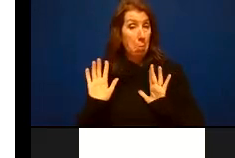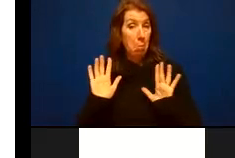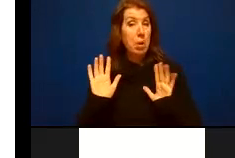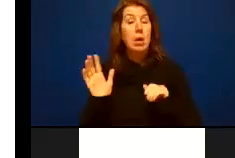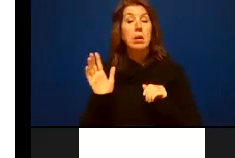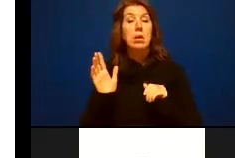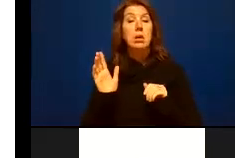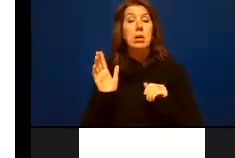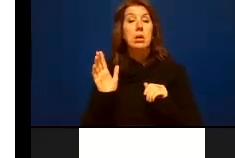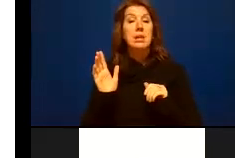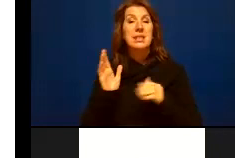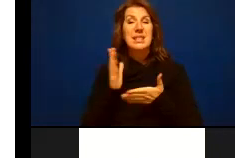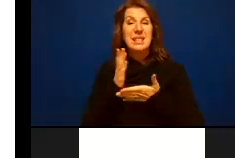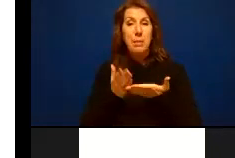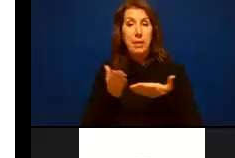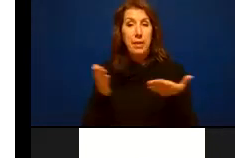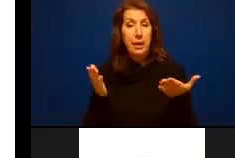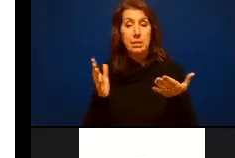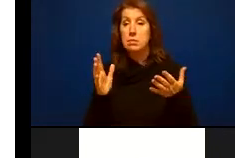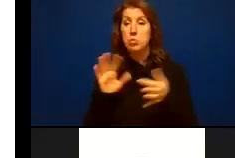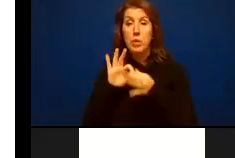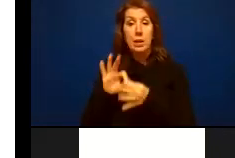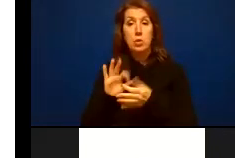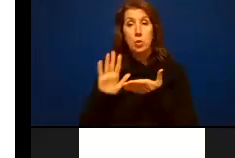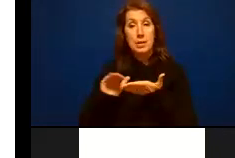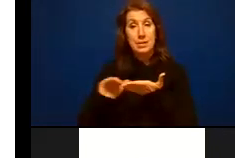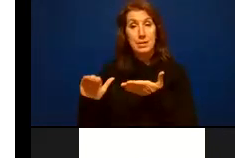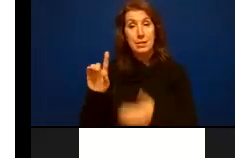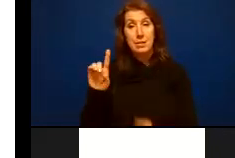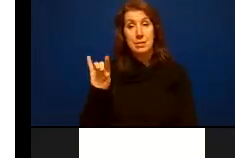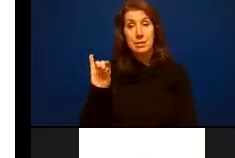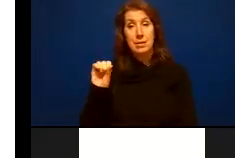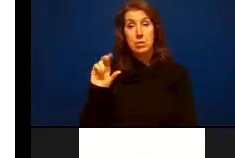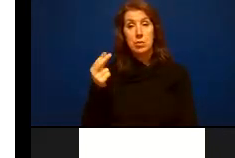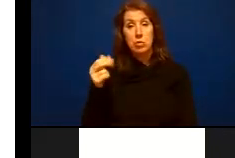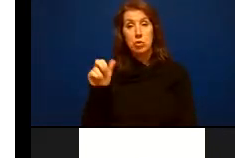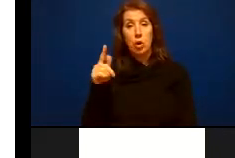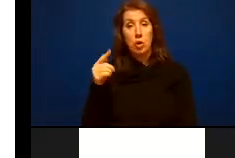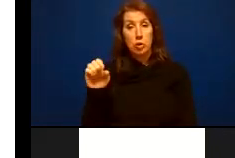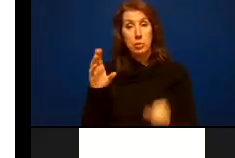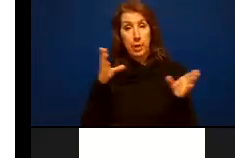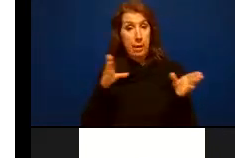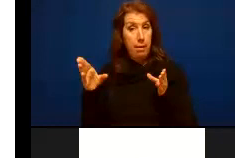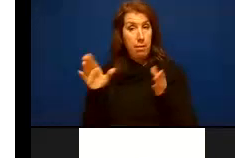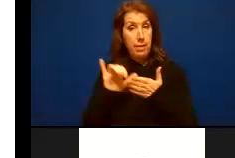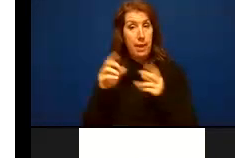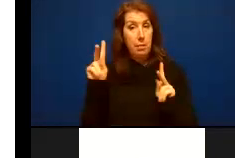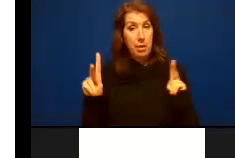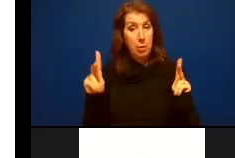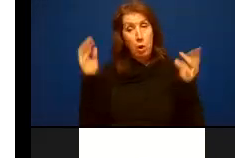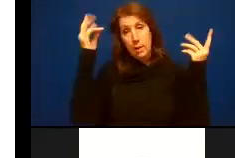some of the things, just speaking to discharge planning, that I think people are thinking about are,